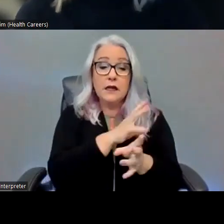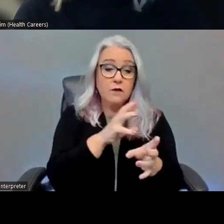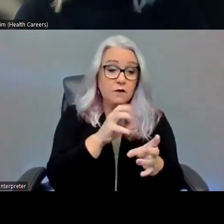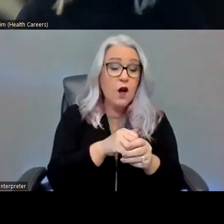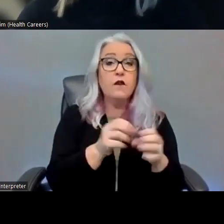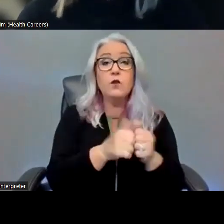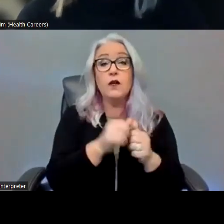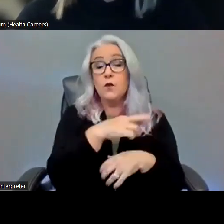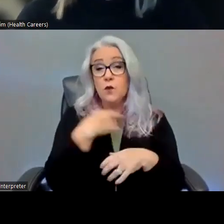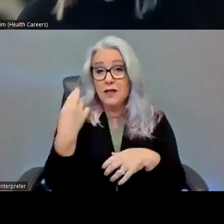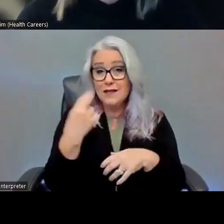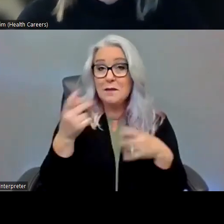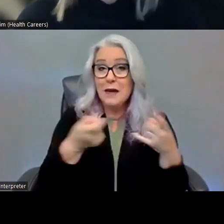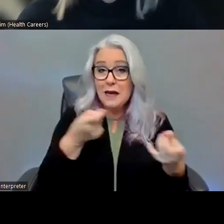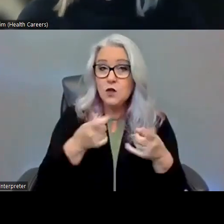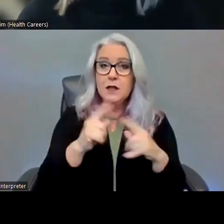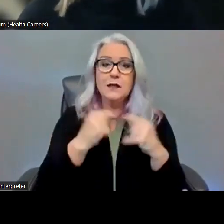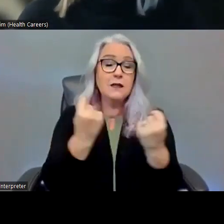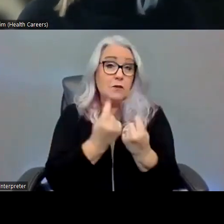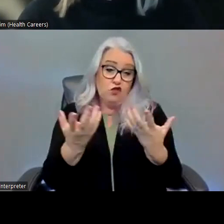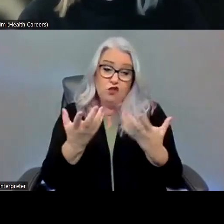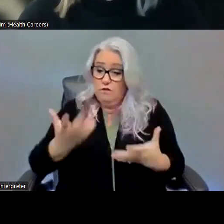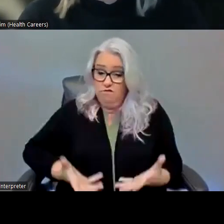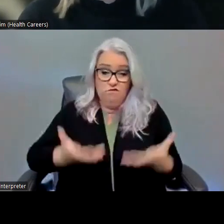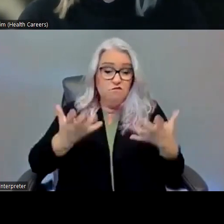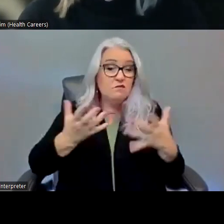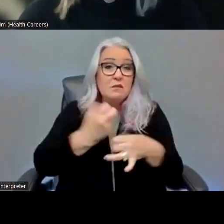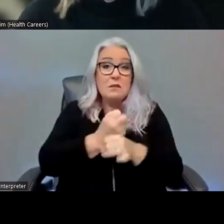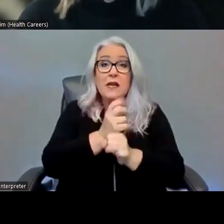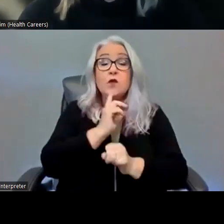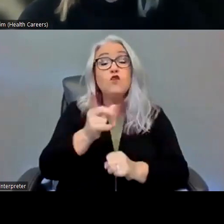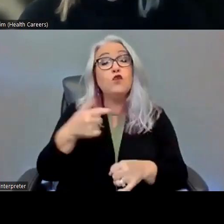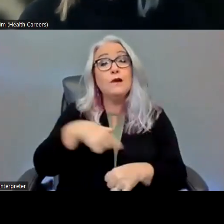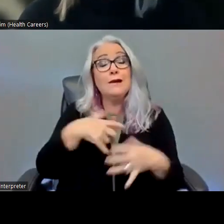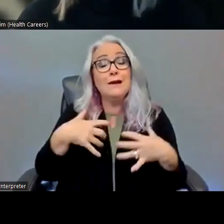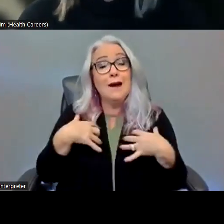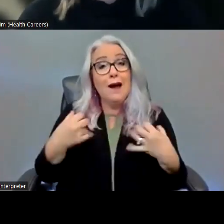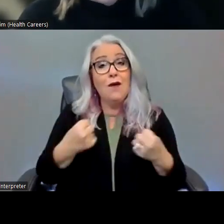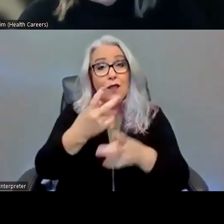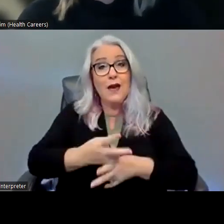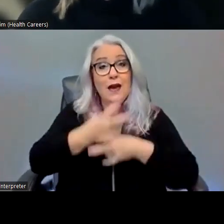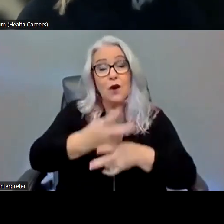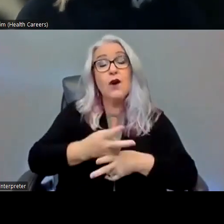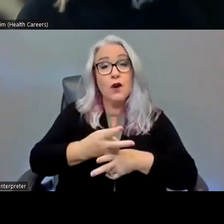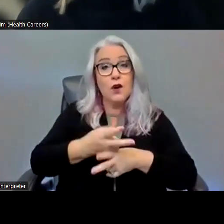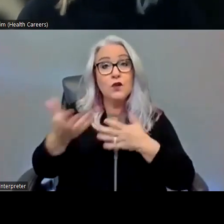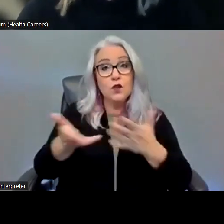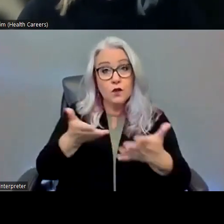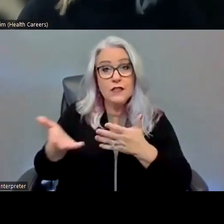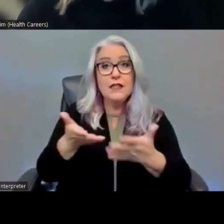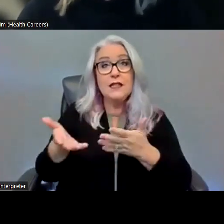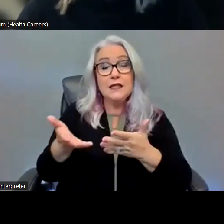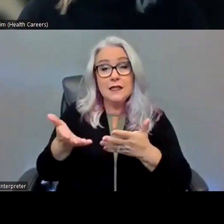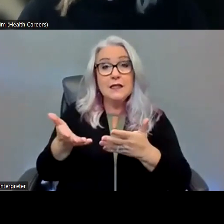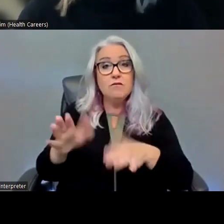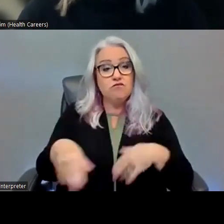management teams to try to make sure that the healthcare services that are